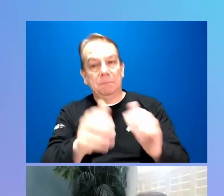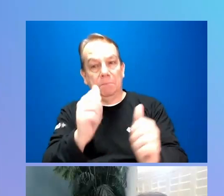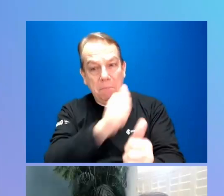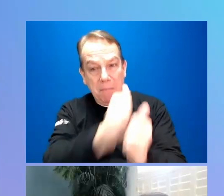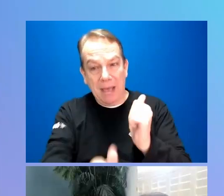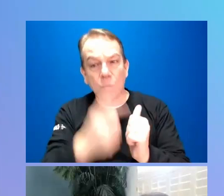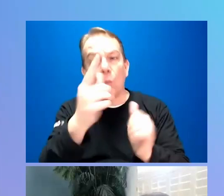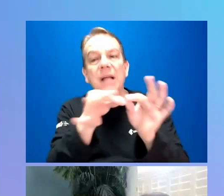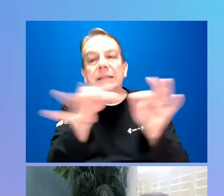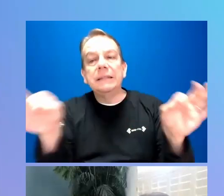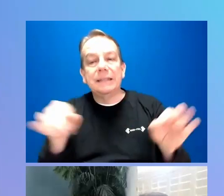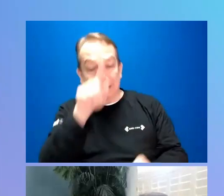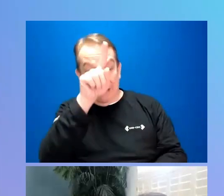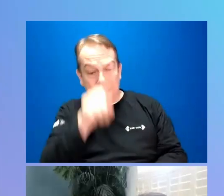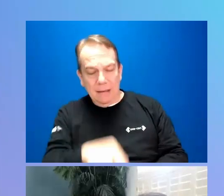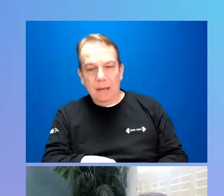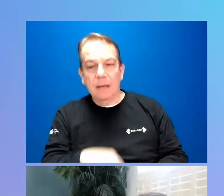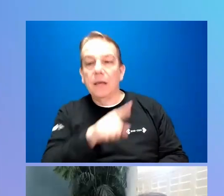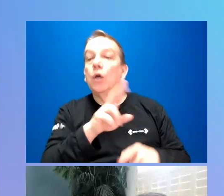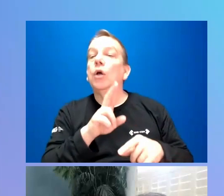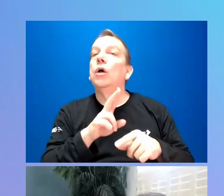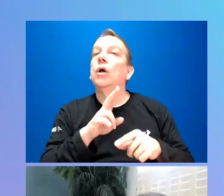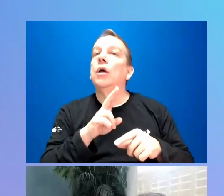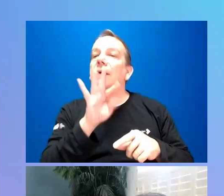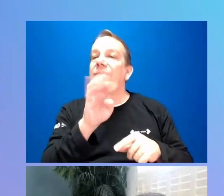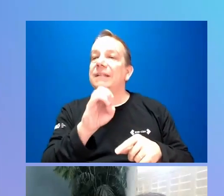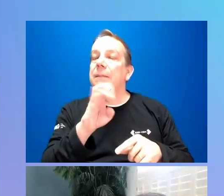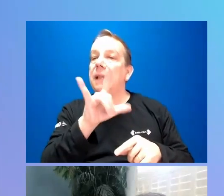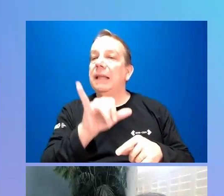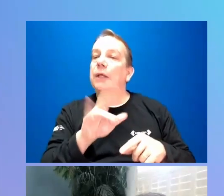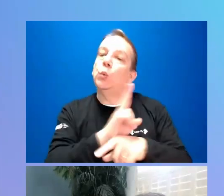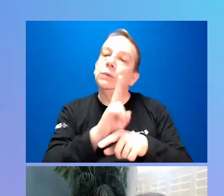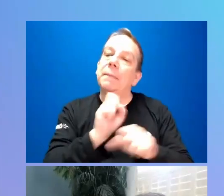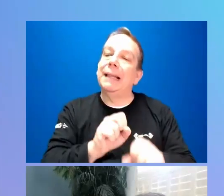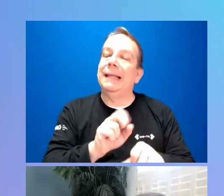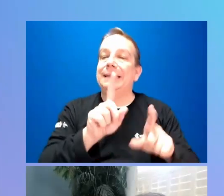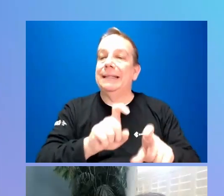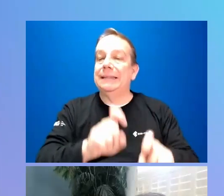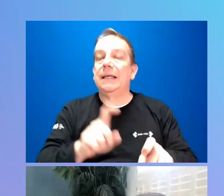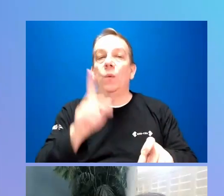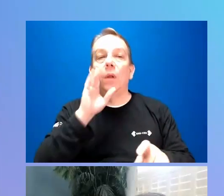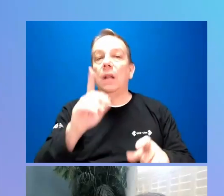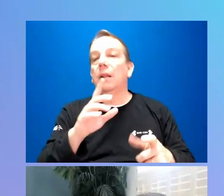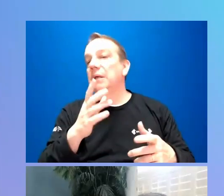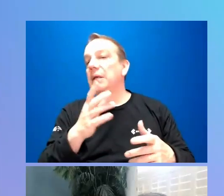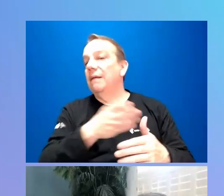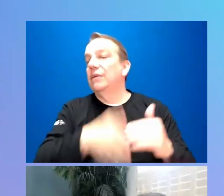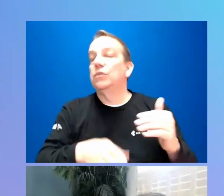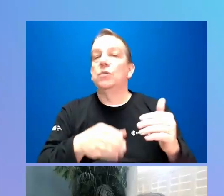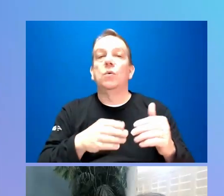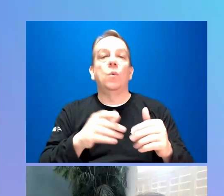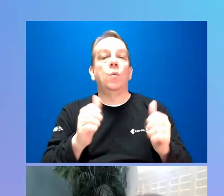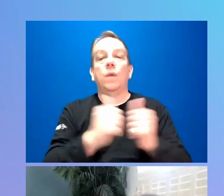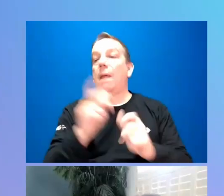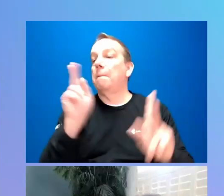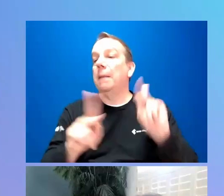and it says, usability testing will be conducted with people with the following